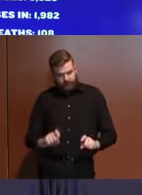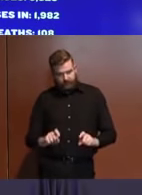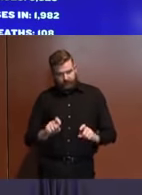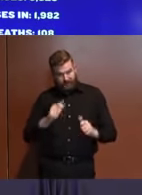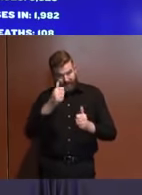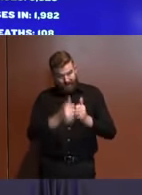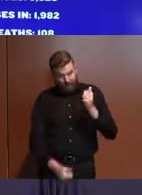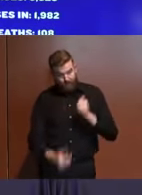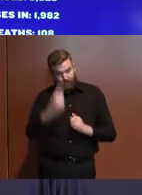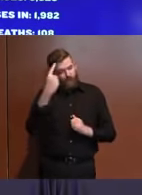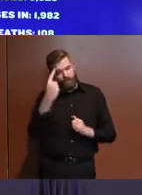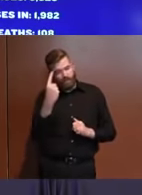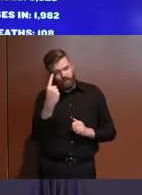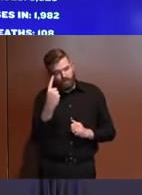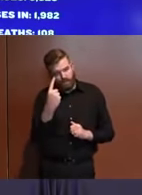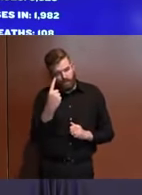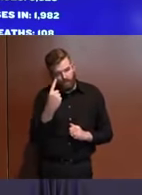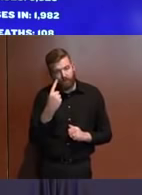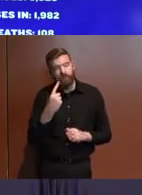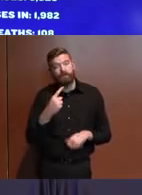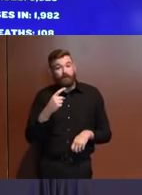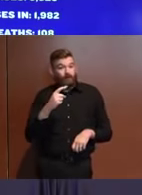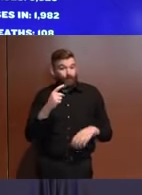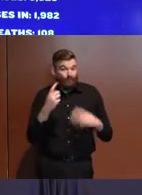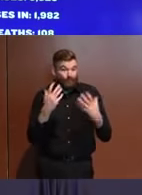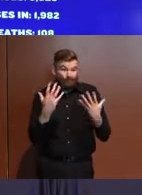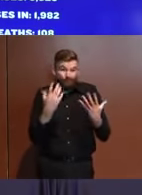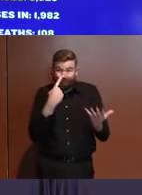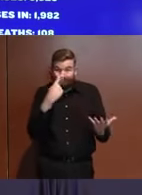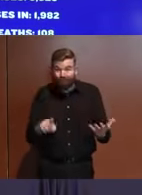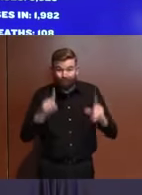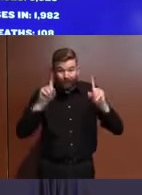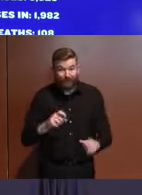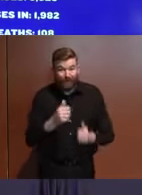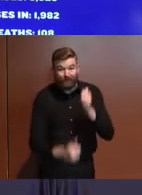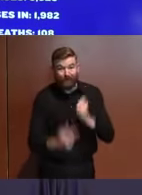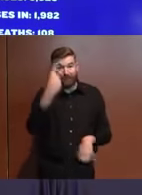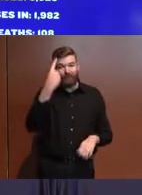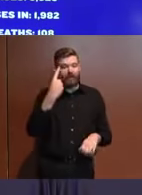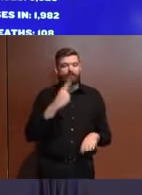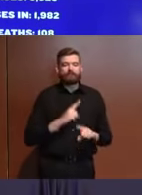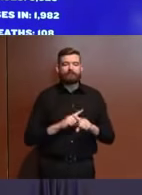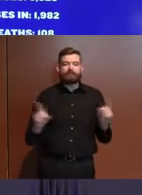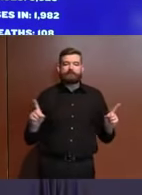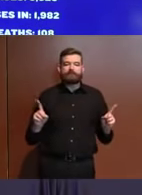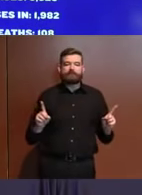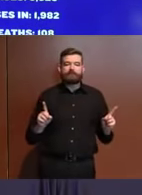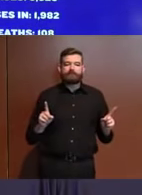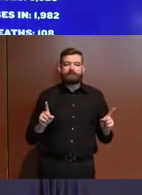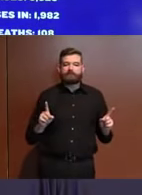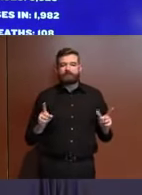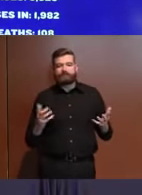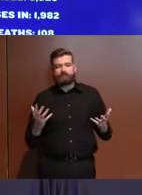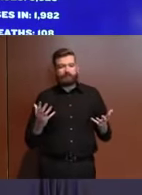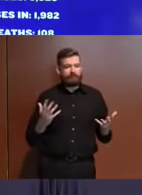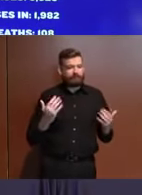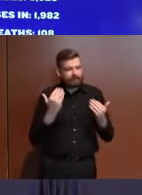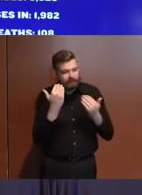data that in the context of fighting a pandemic, and particularly given limited capacity, would be